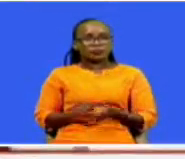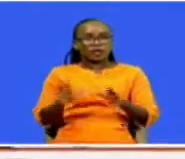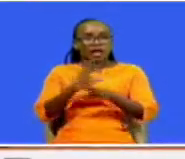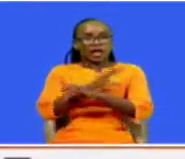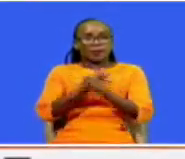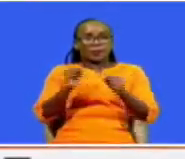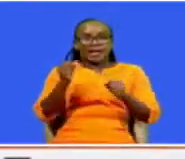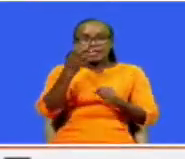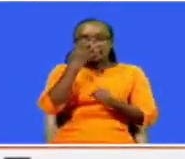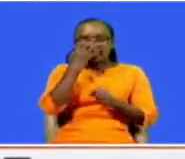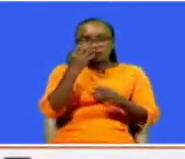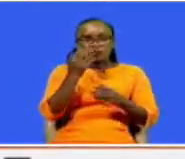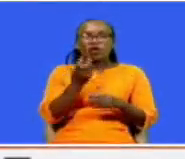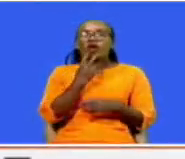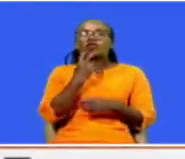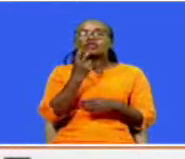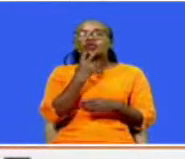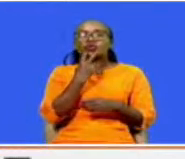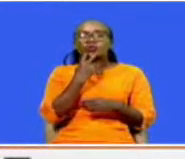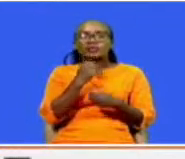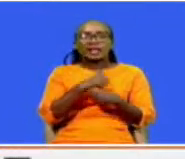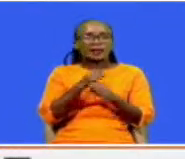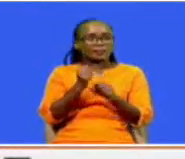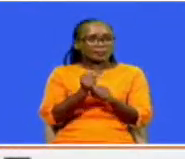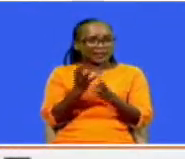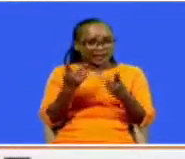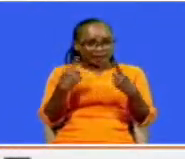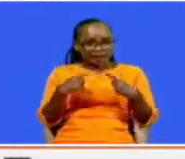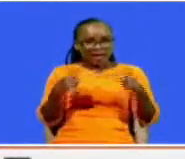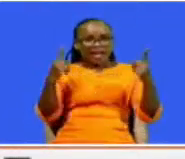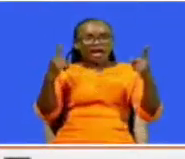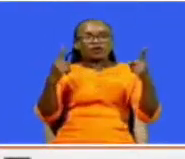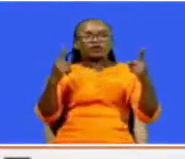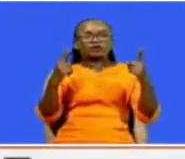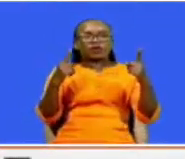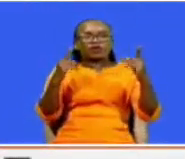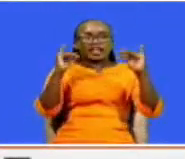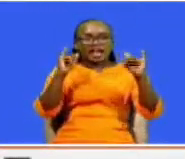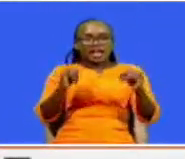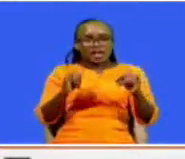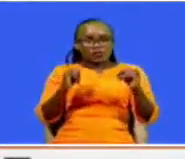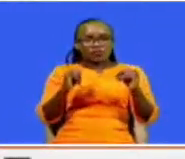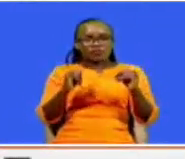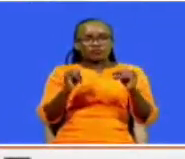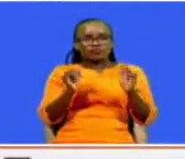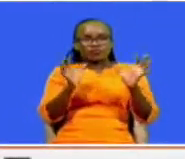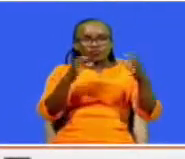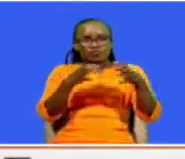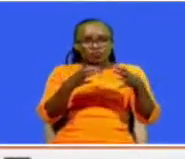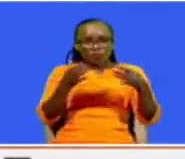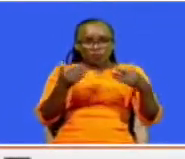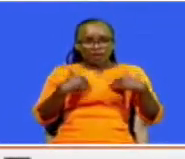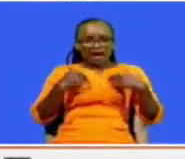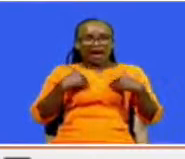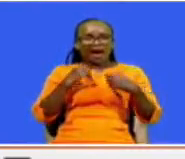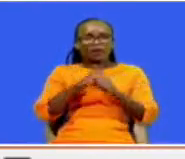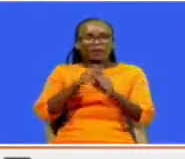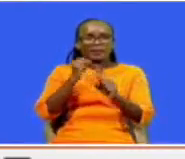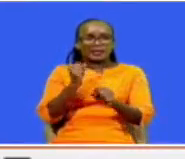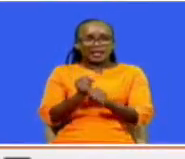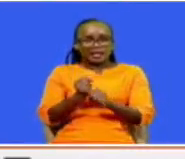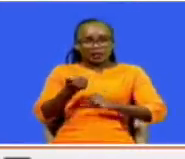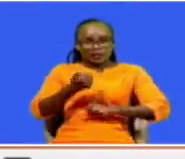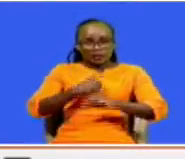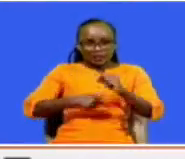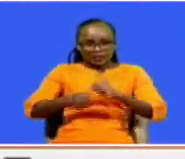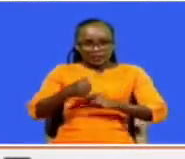President William Ruto on Tuesday made the much-awaited announcement of his new cabinet. The cabinet appointments have been met with mixed